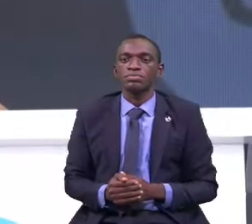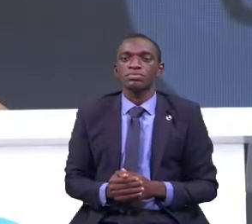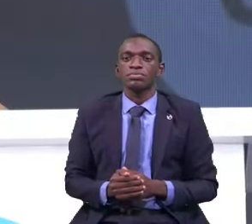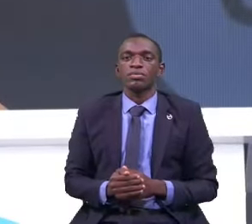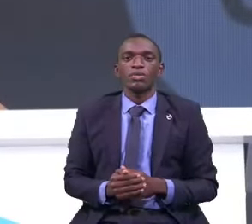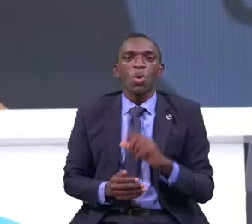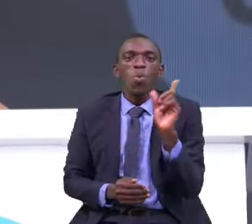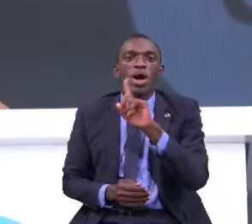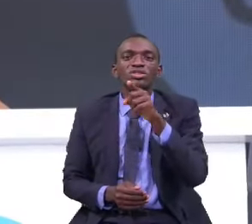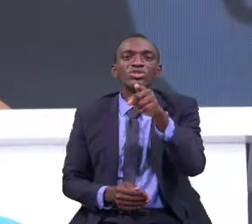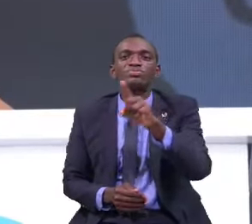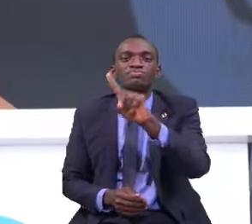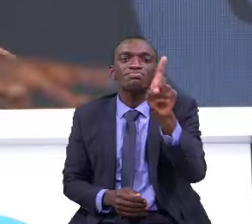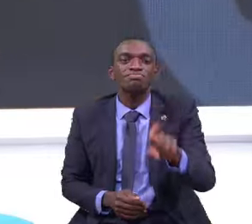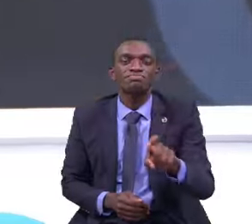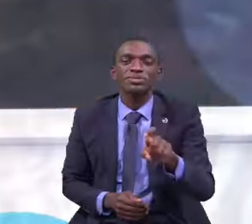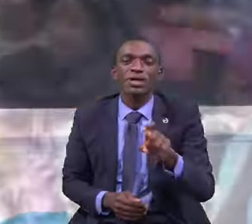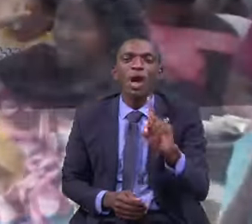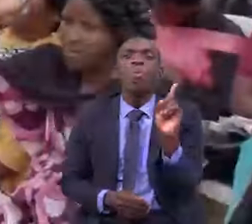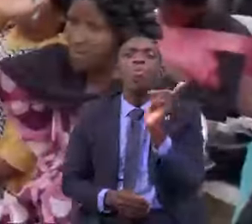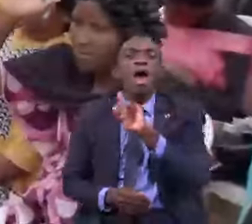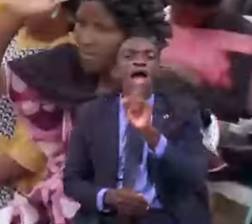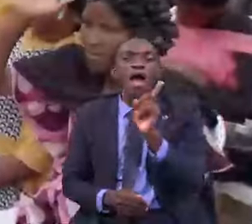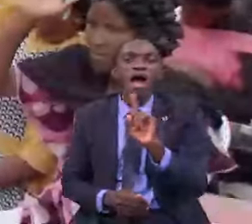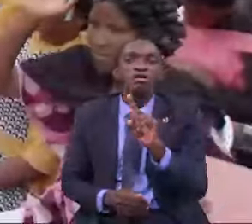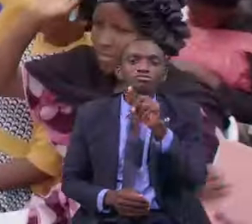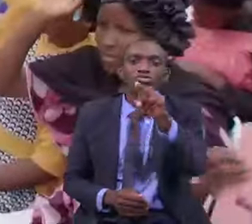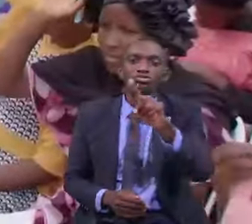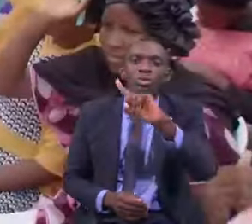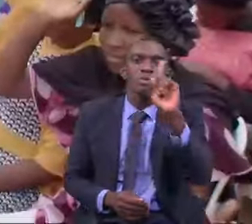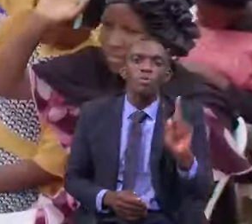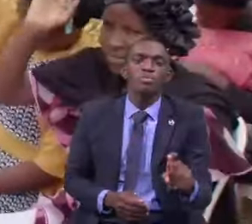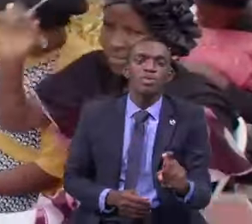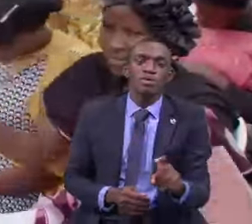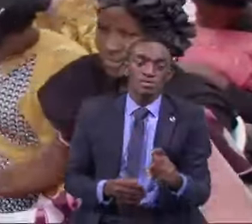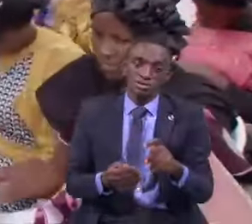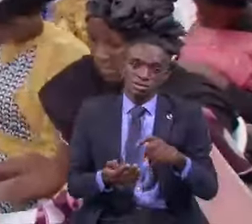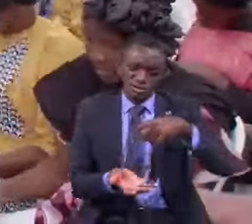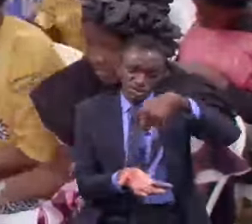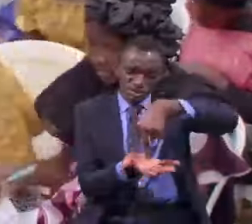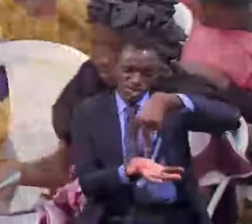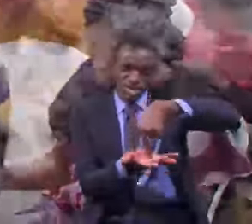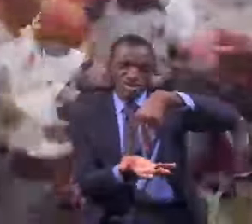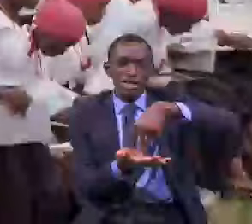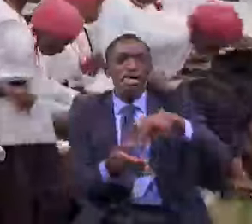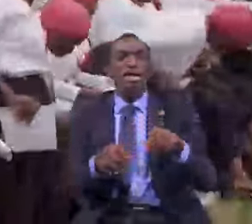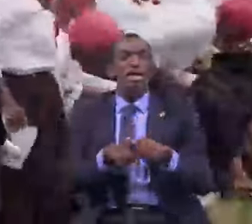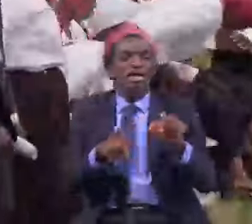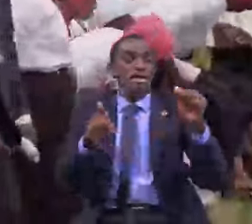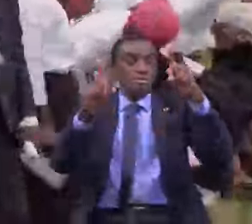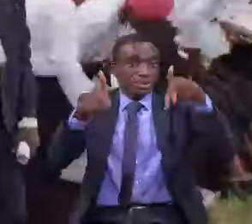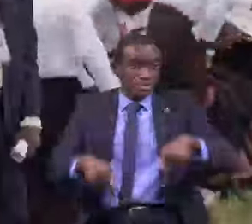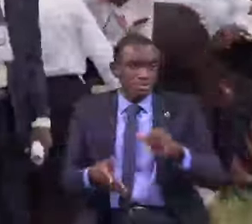Where are you? I say, where are you? You stand up like a person that knows I